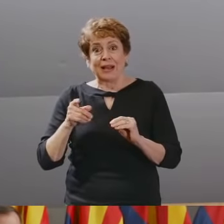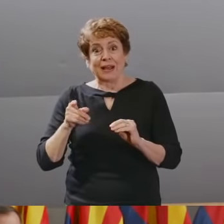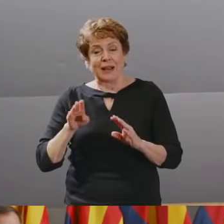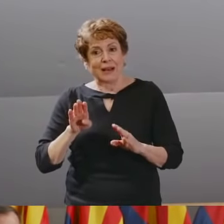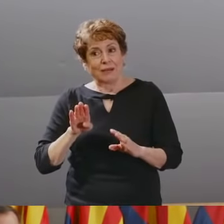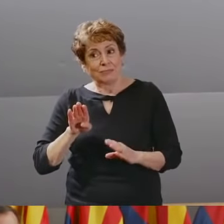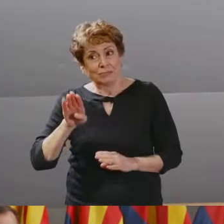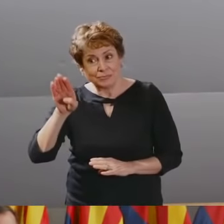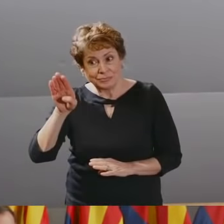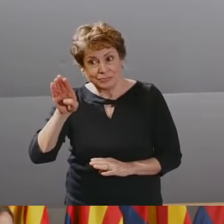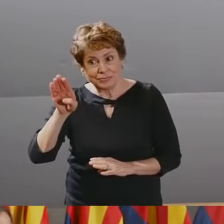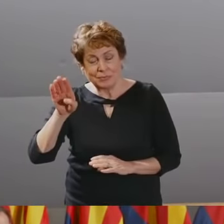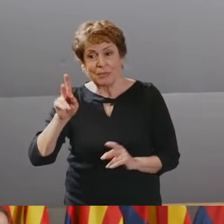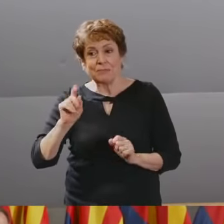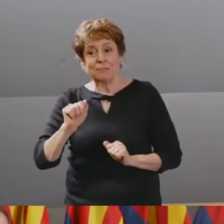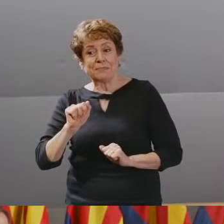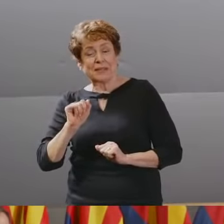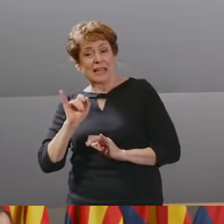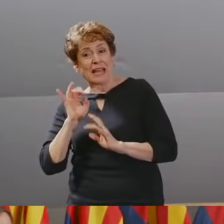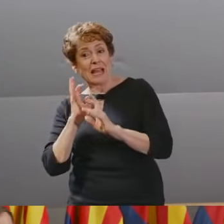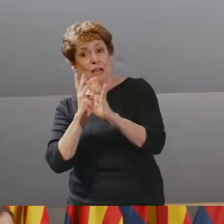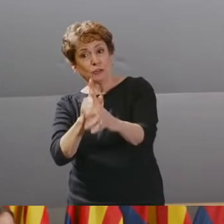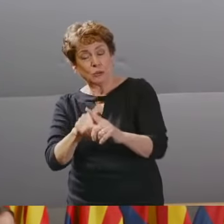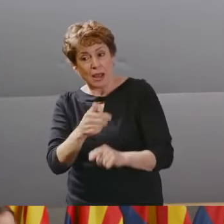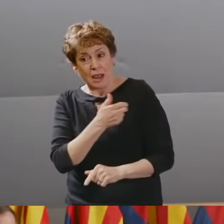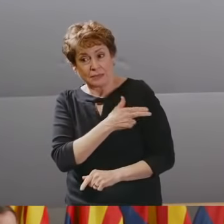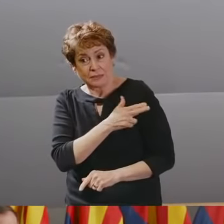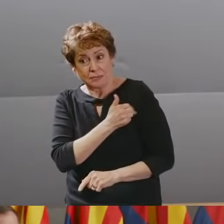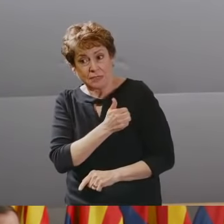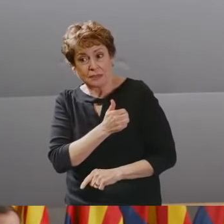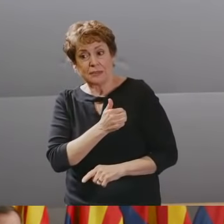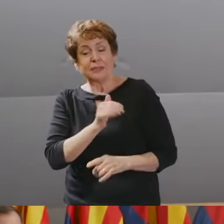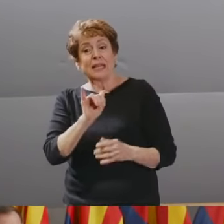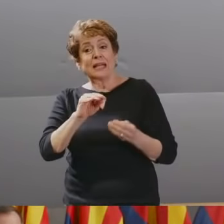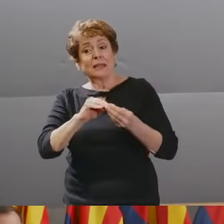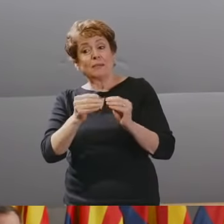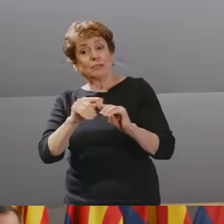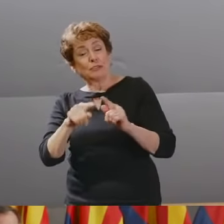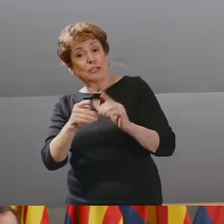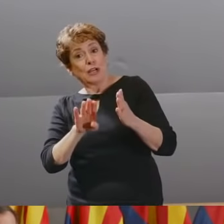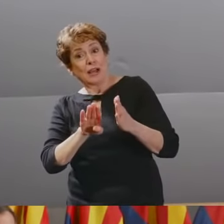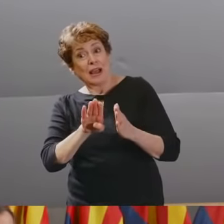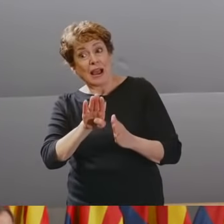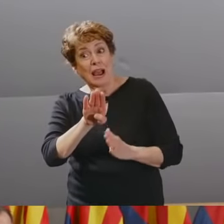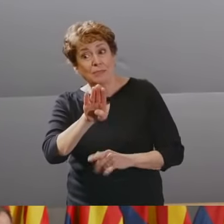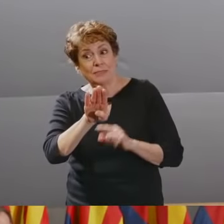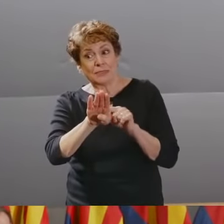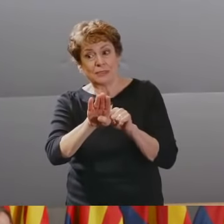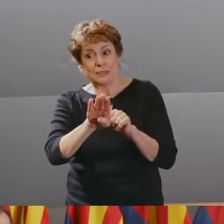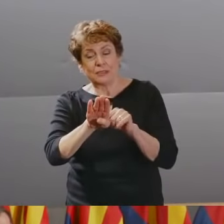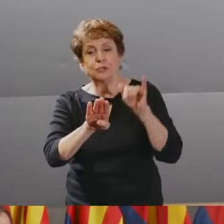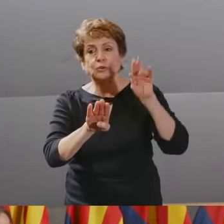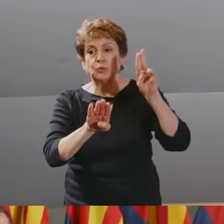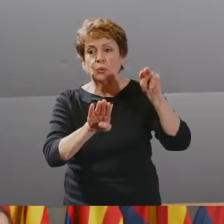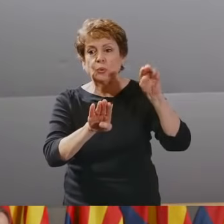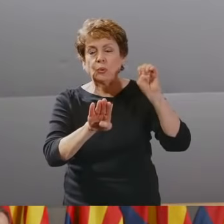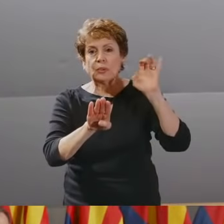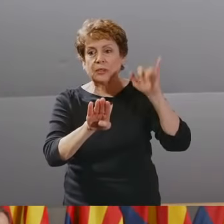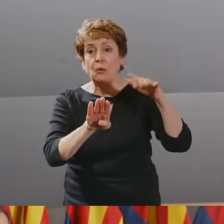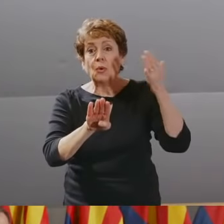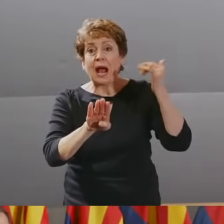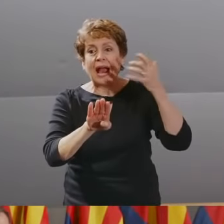hospitalizations, it was when we all came inside, by and large, in June, when we hit the triple